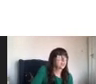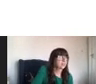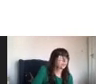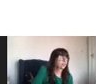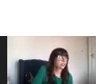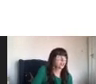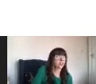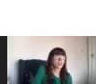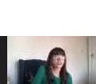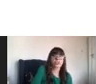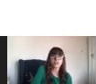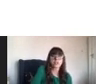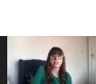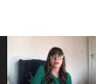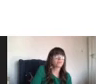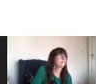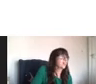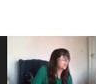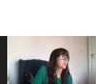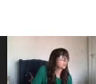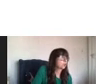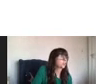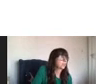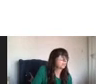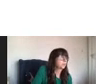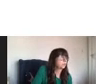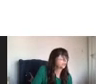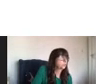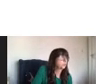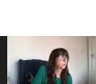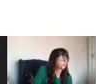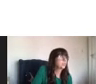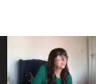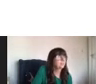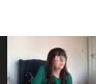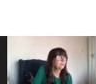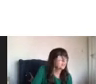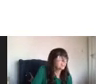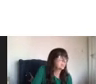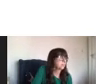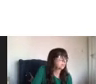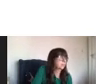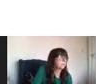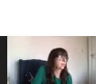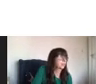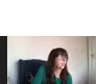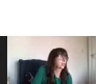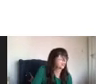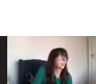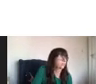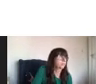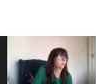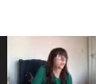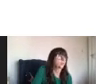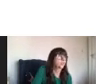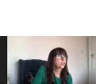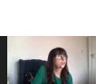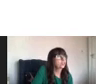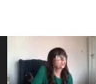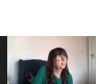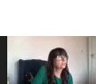And Vickers, as I mentioned earlier, had talked about various concepts being more suitable, various lenses being better to look at deaf